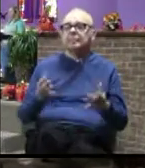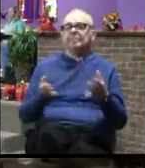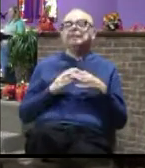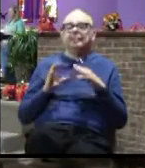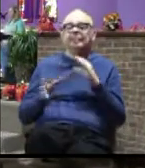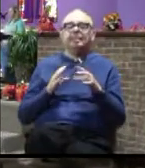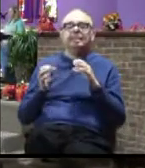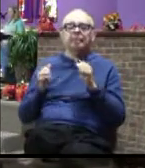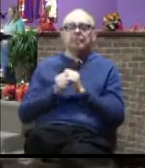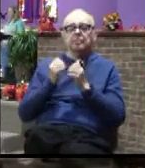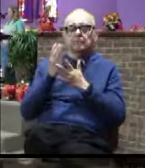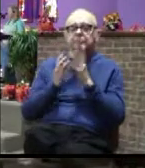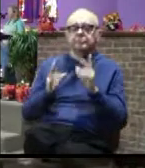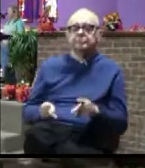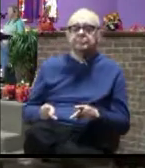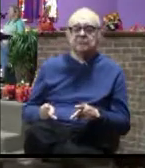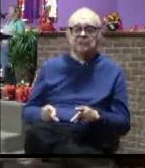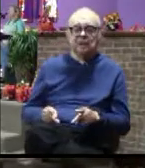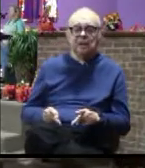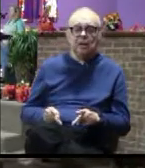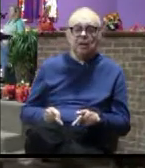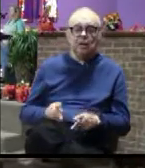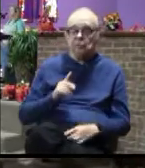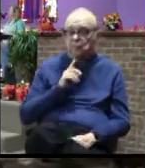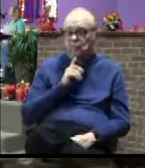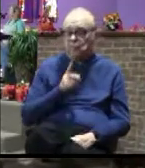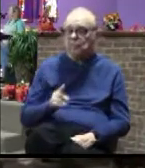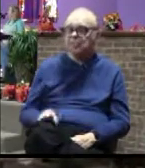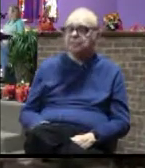I want to have a conversation with somebody in the flesh